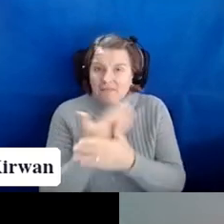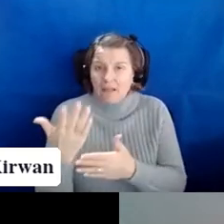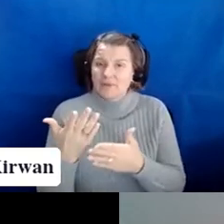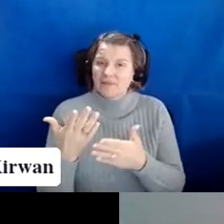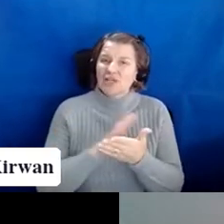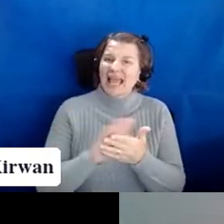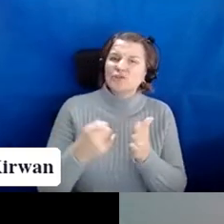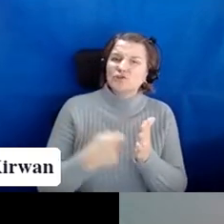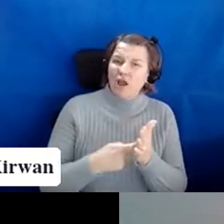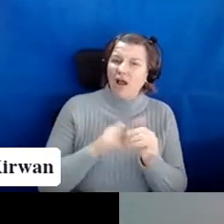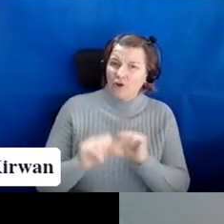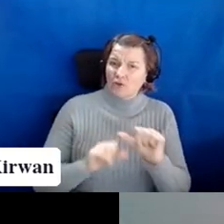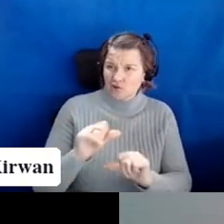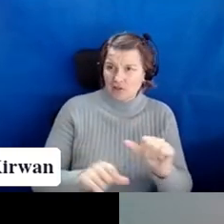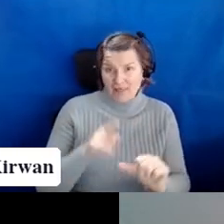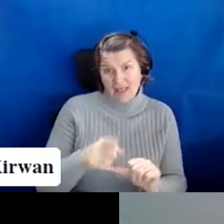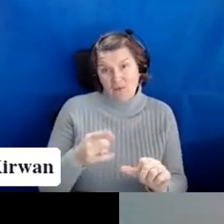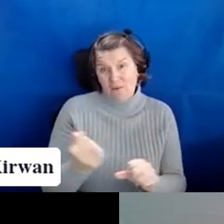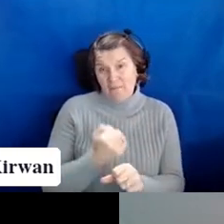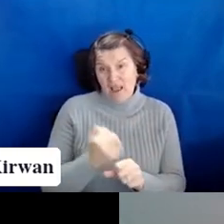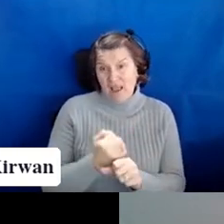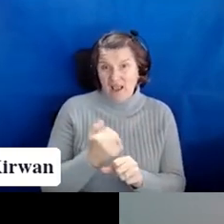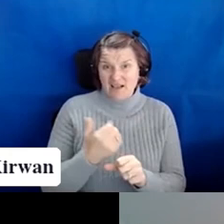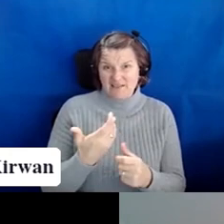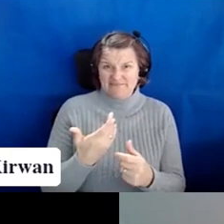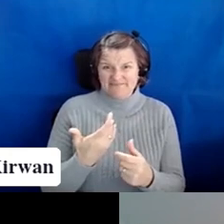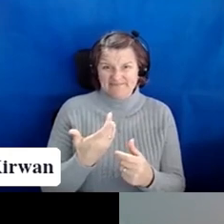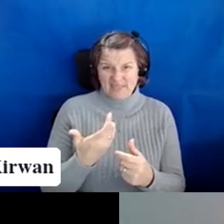So, that would maybe leave people out of jobs.